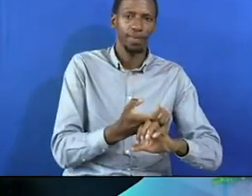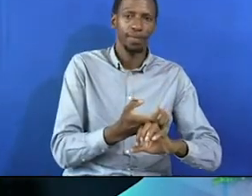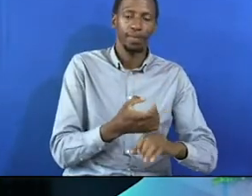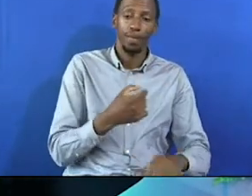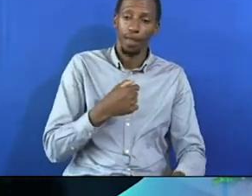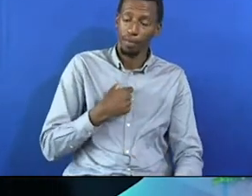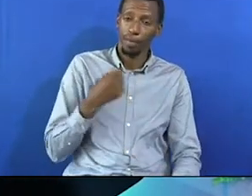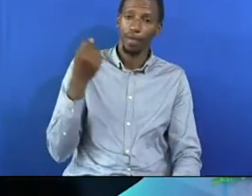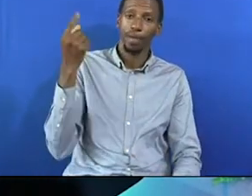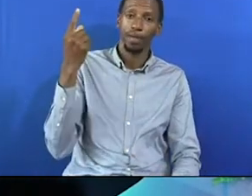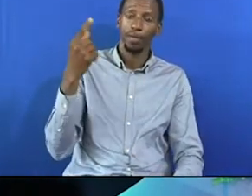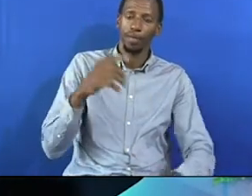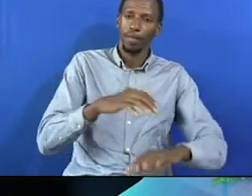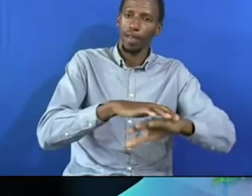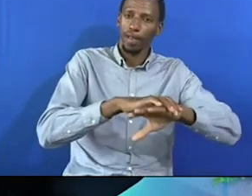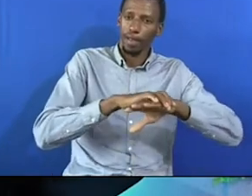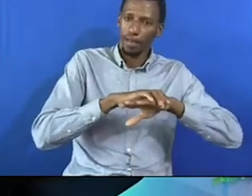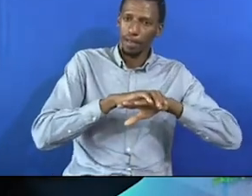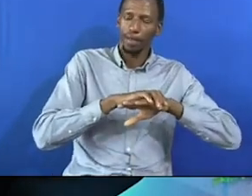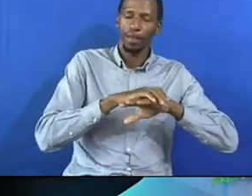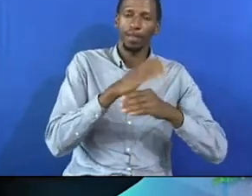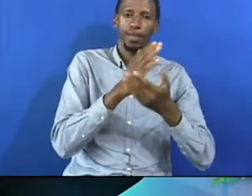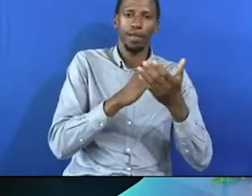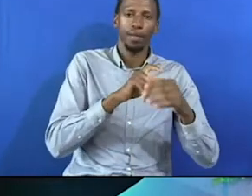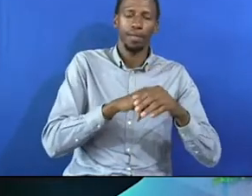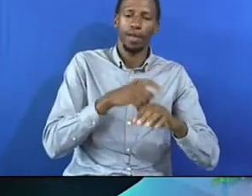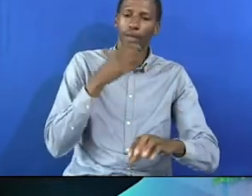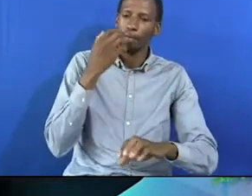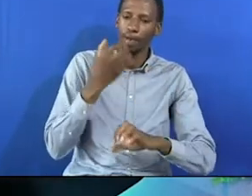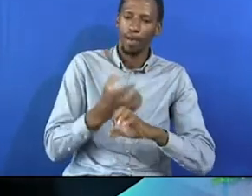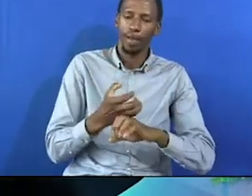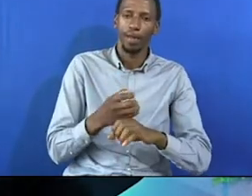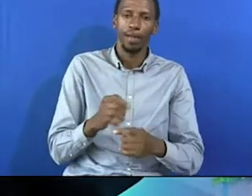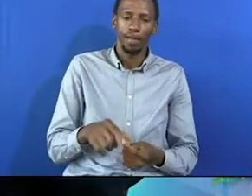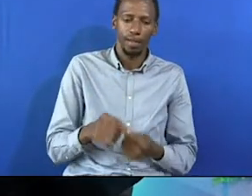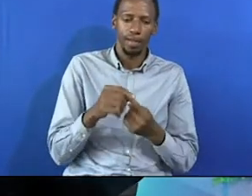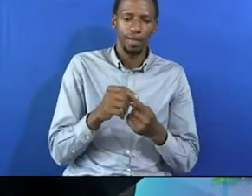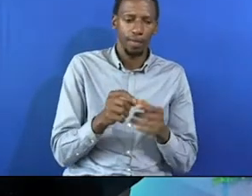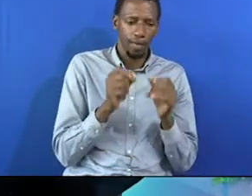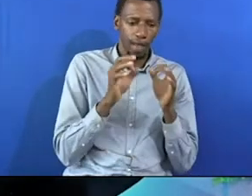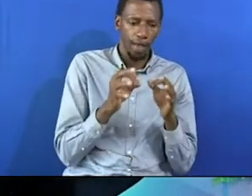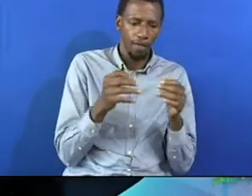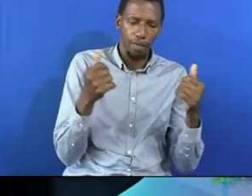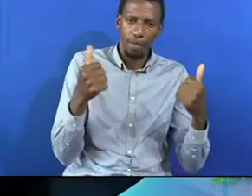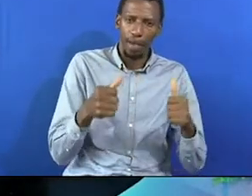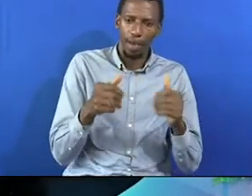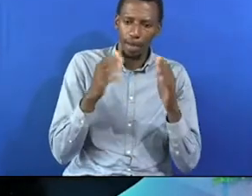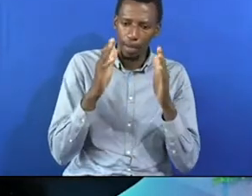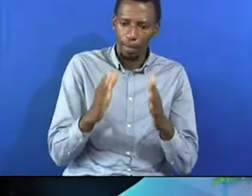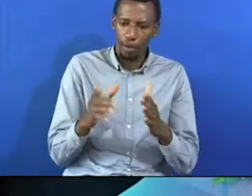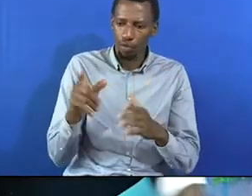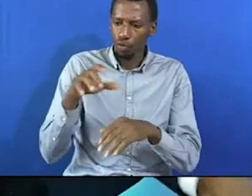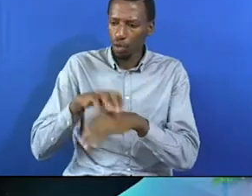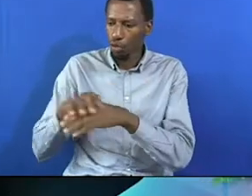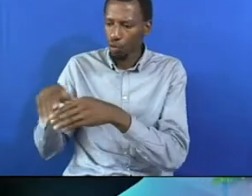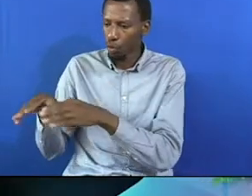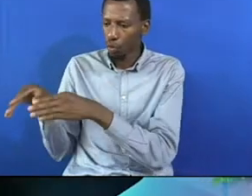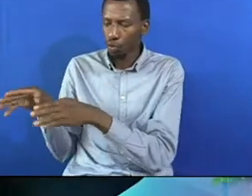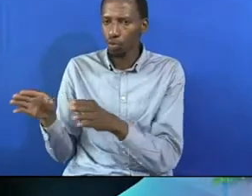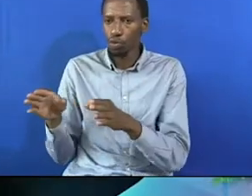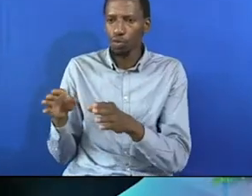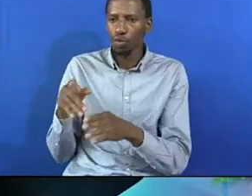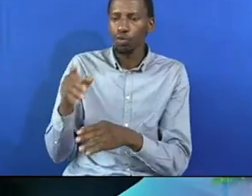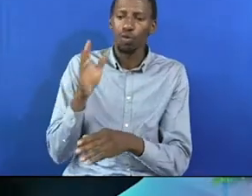I understand. English can be difficult, particularly if every time you get an opportunity, you are just speaking mother tongue. So when you